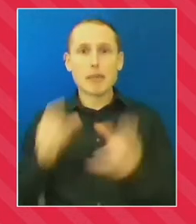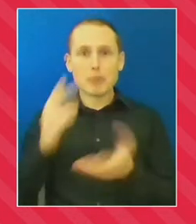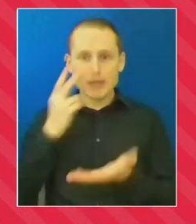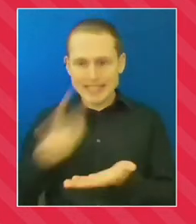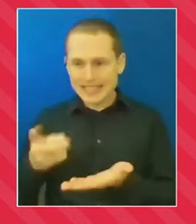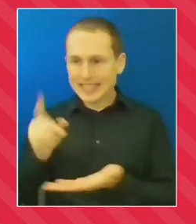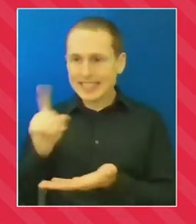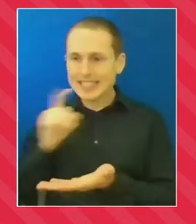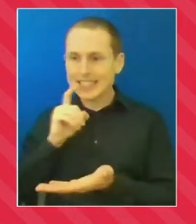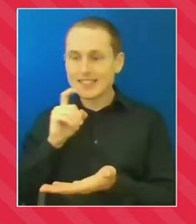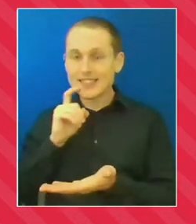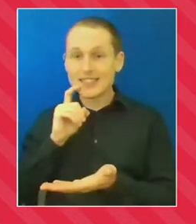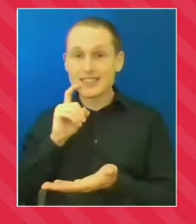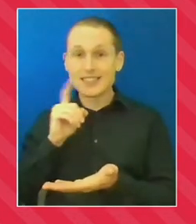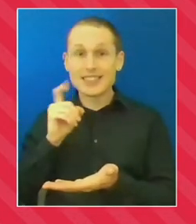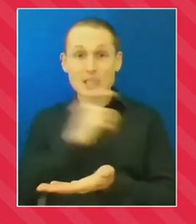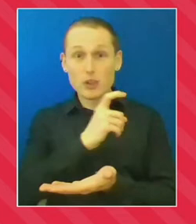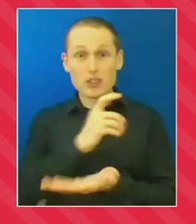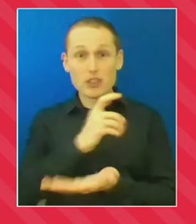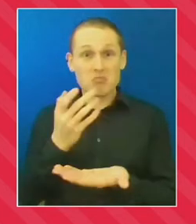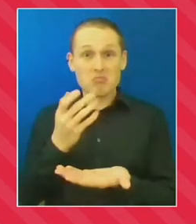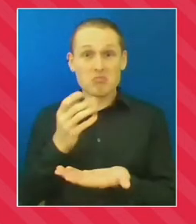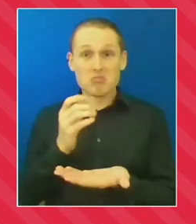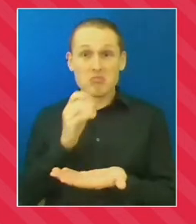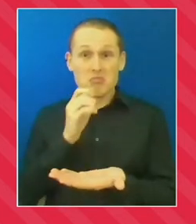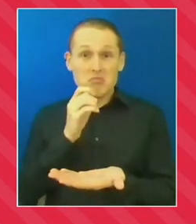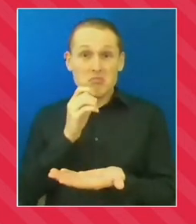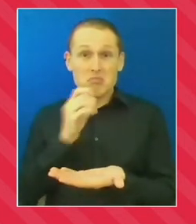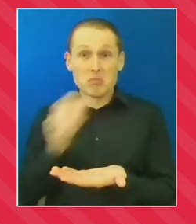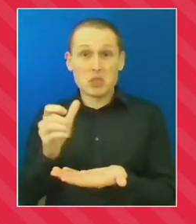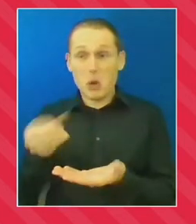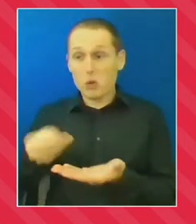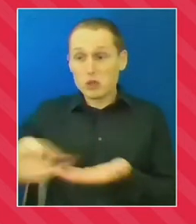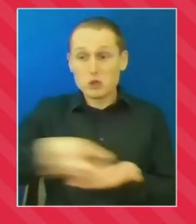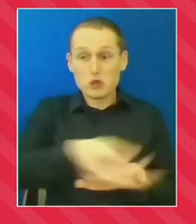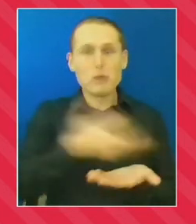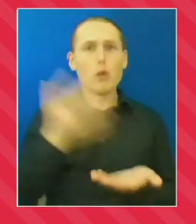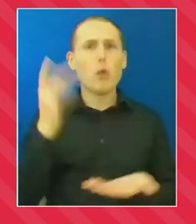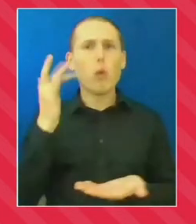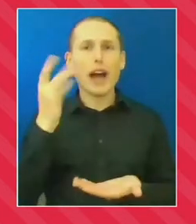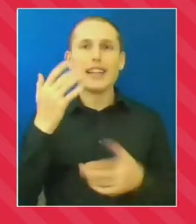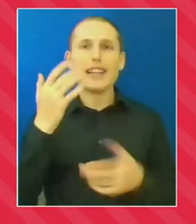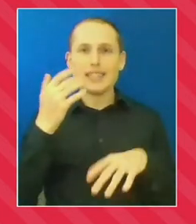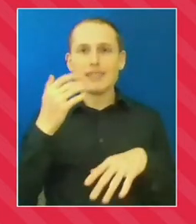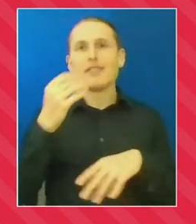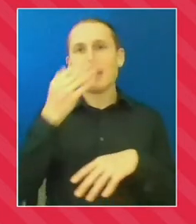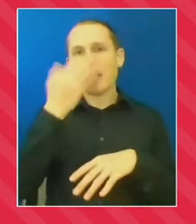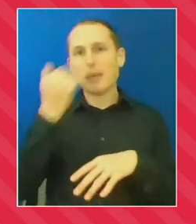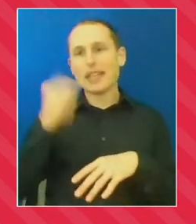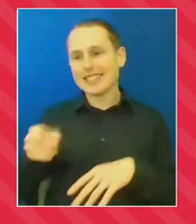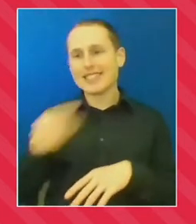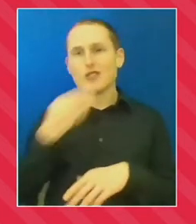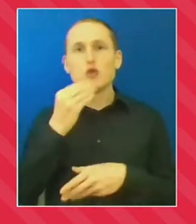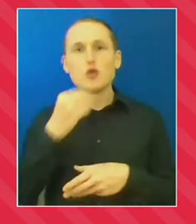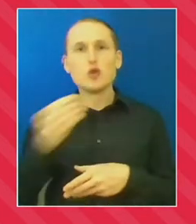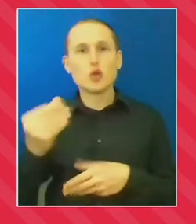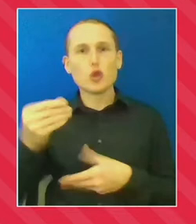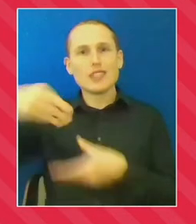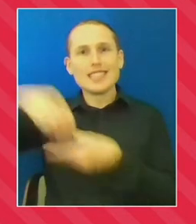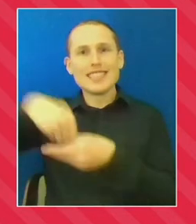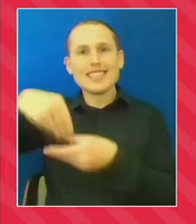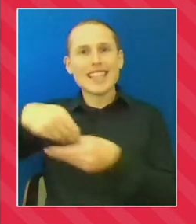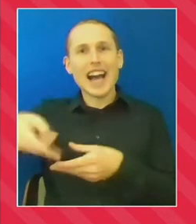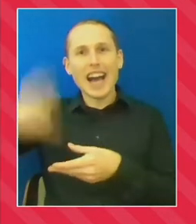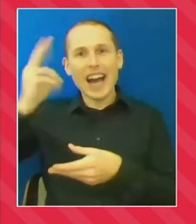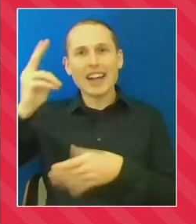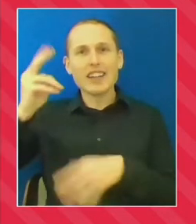it, then that it, they now understand, they recognize, you know, what that sugar content means, not only to themselves, but also to those that we